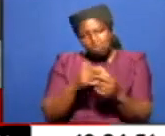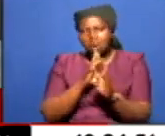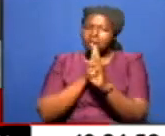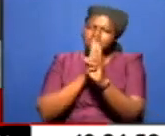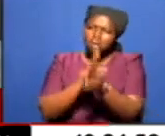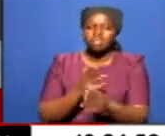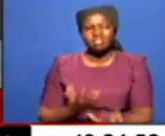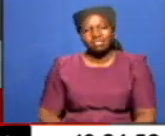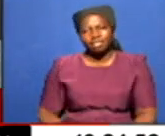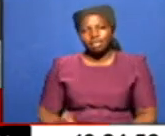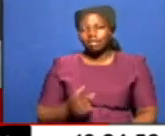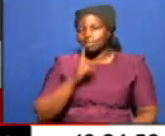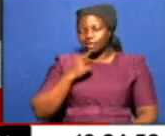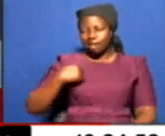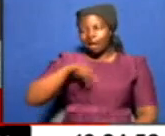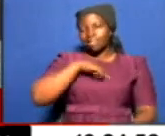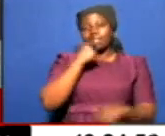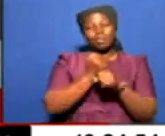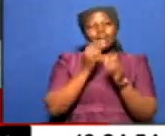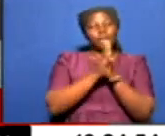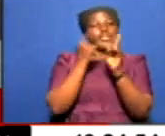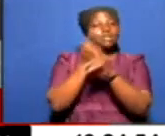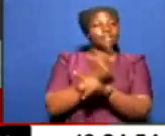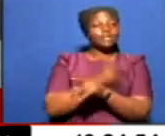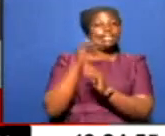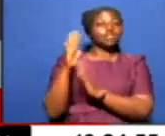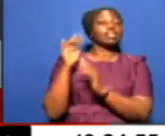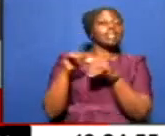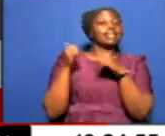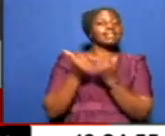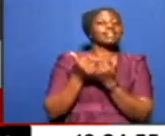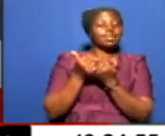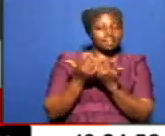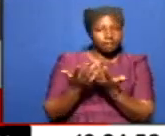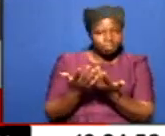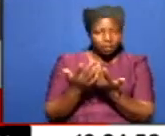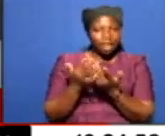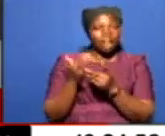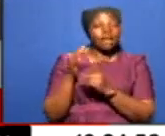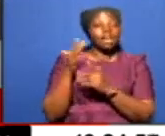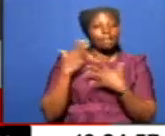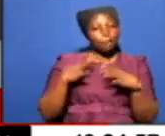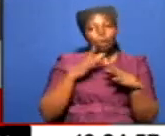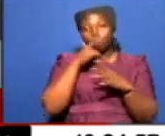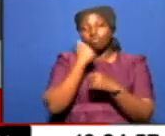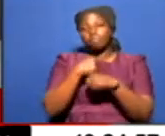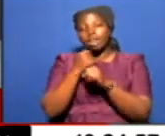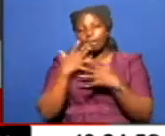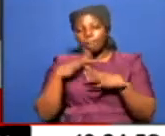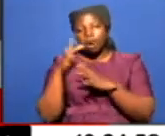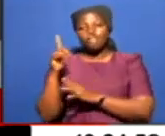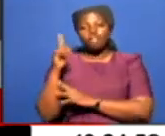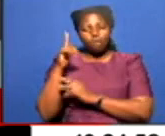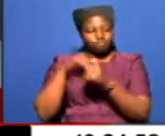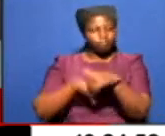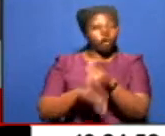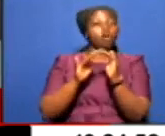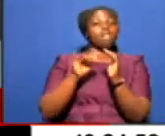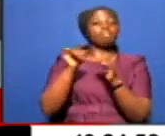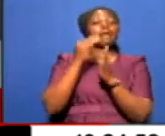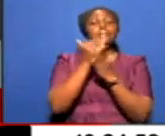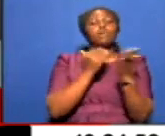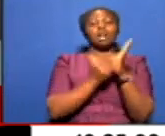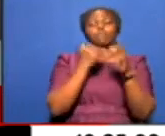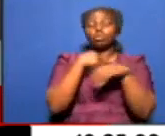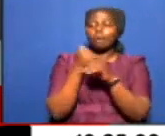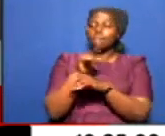So we've been working with different security agencies and also law enforcement organs on this particular program just to make it easy